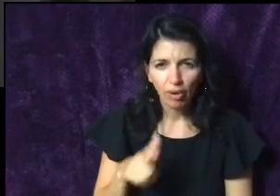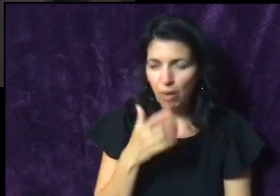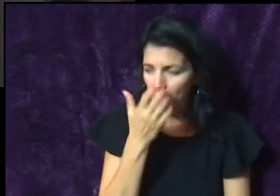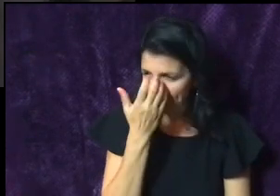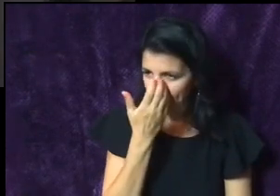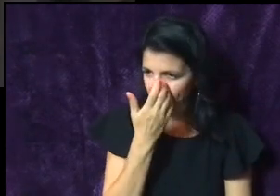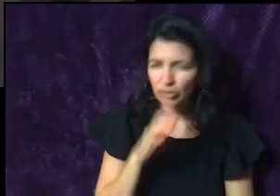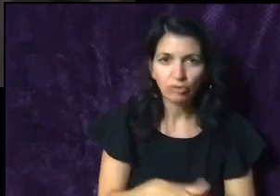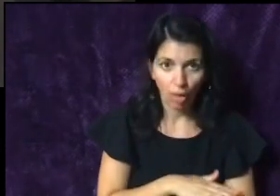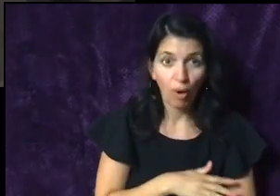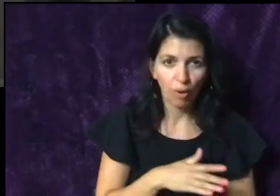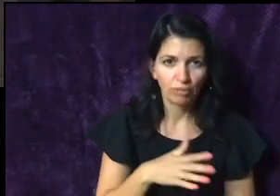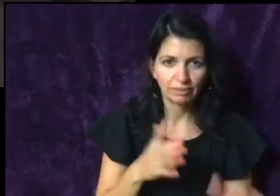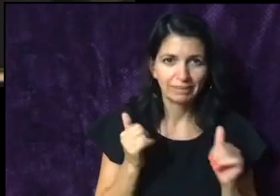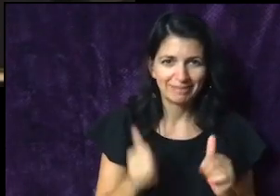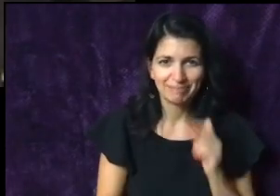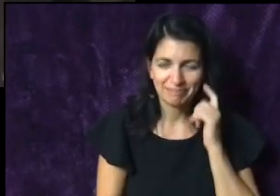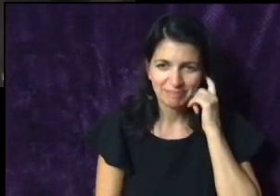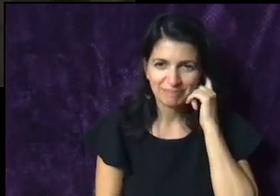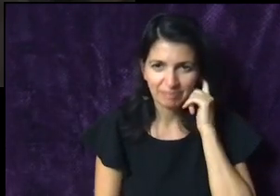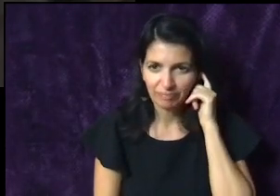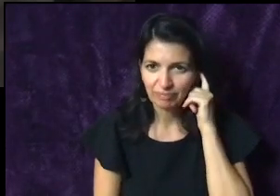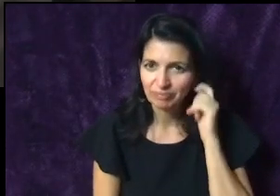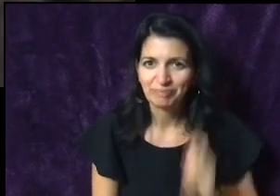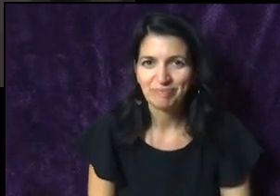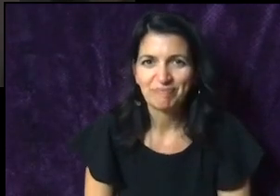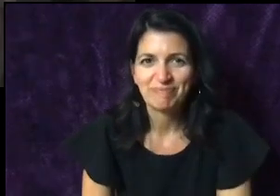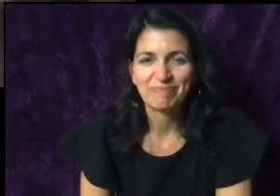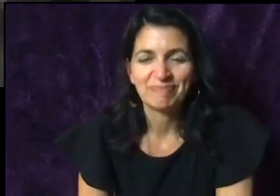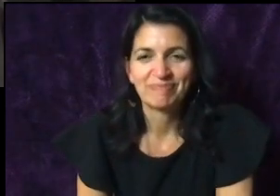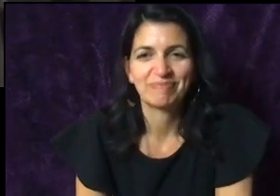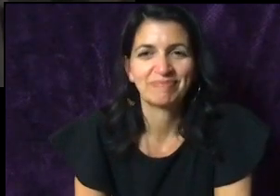we say a slow speed? Yeah, slow speed.